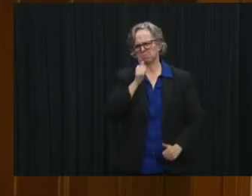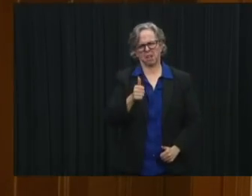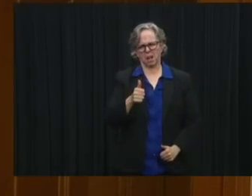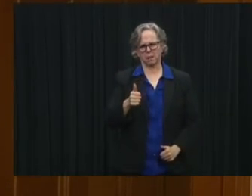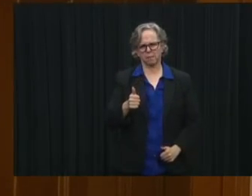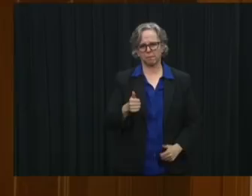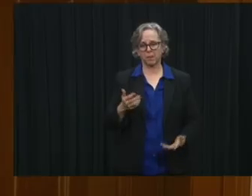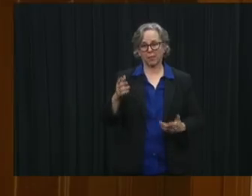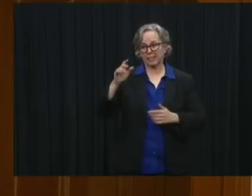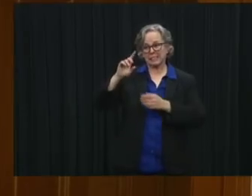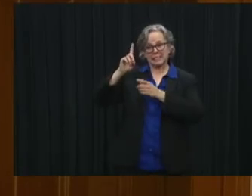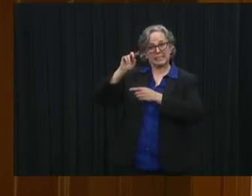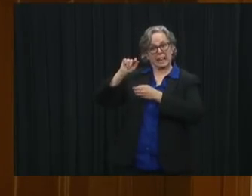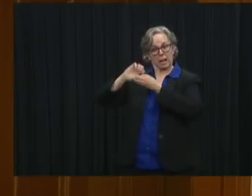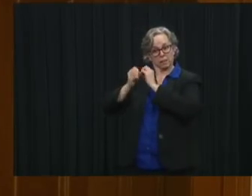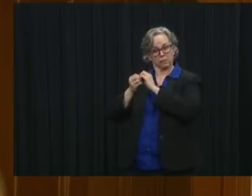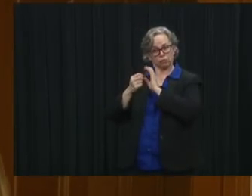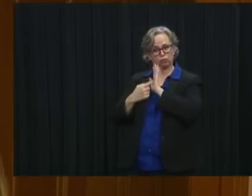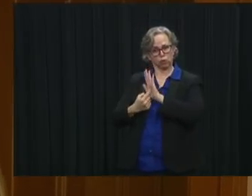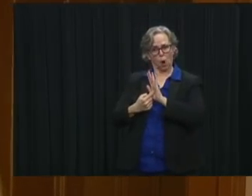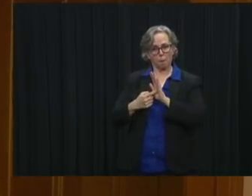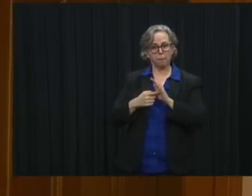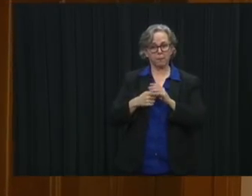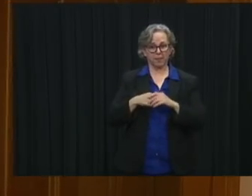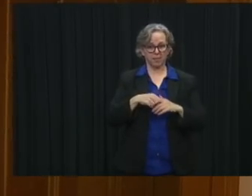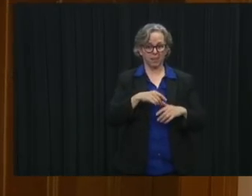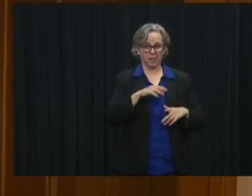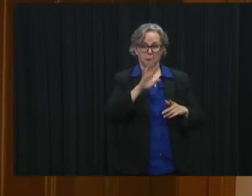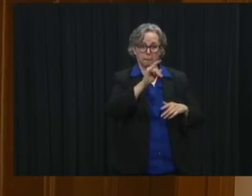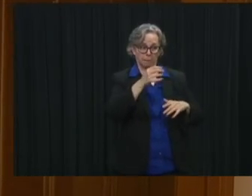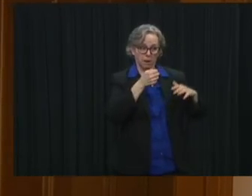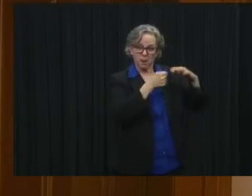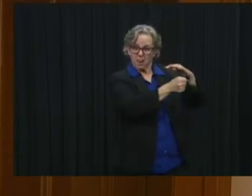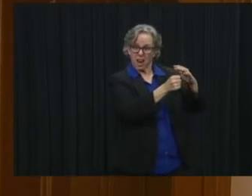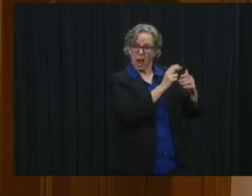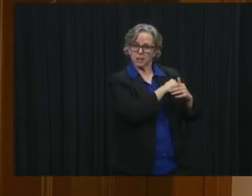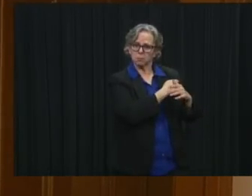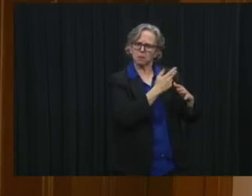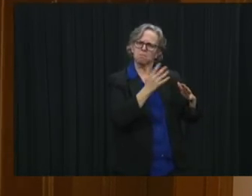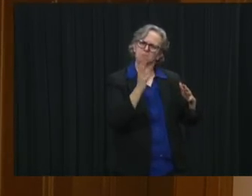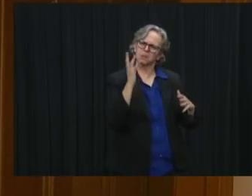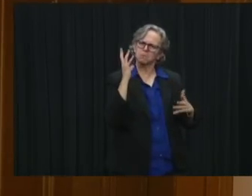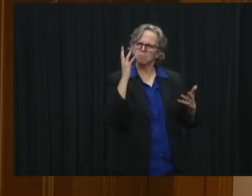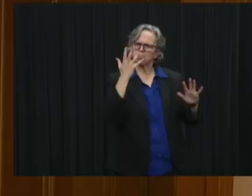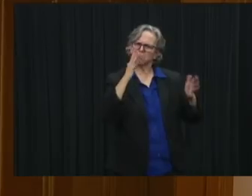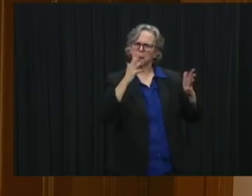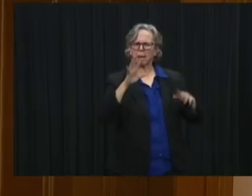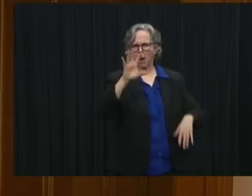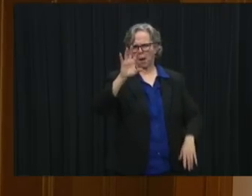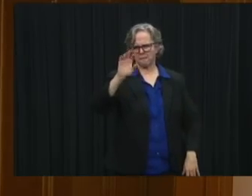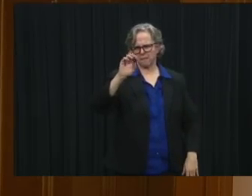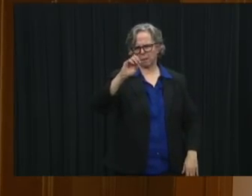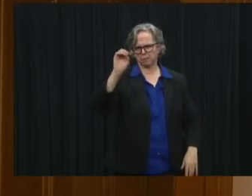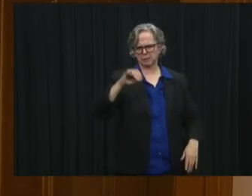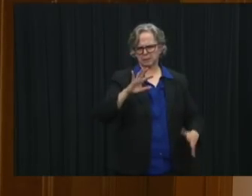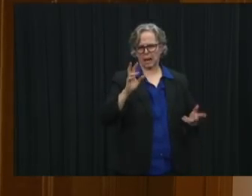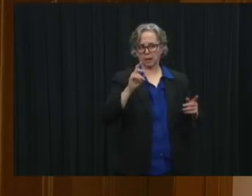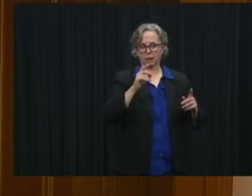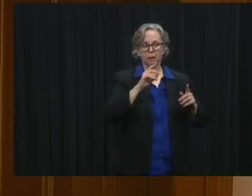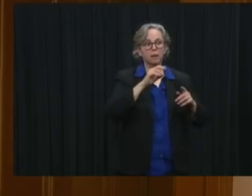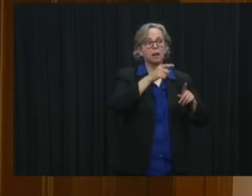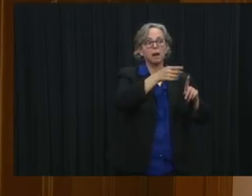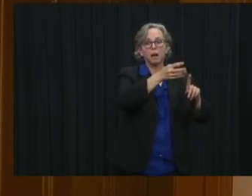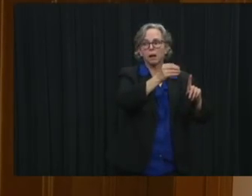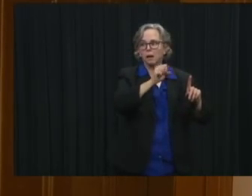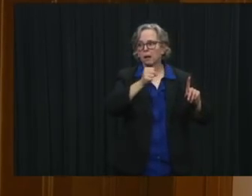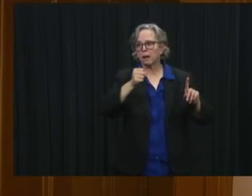of the hospitalized, a good percentage, over half being in an ICU unit, needing more